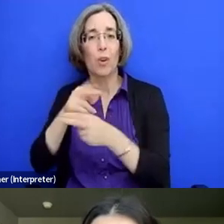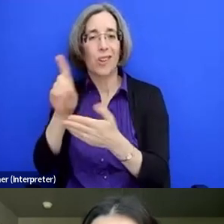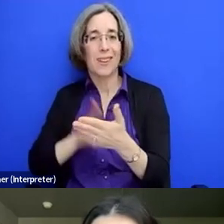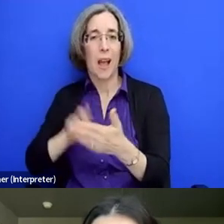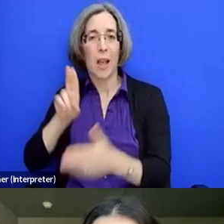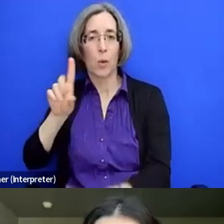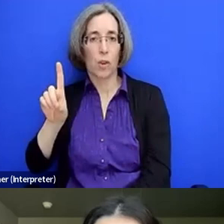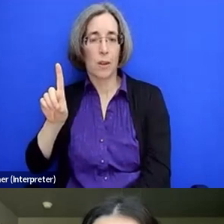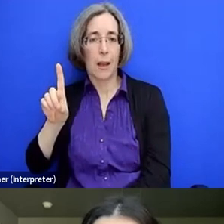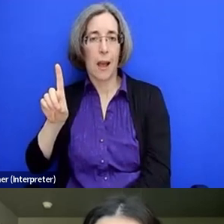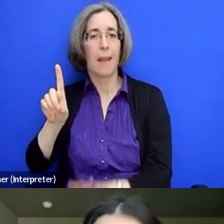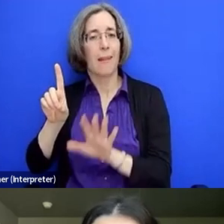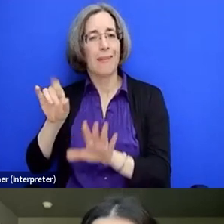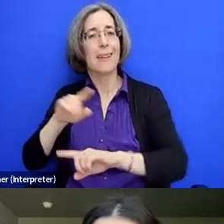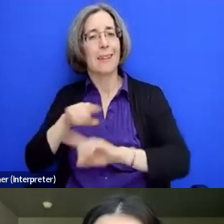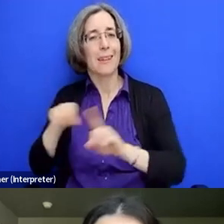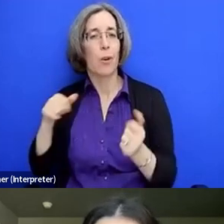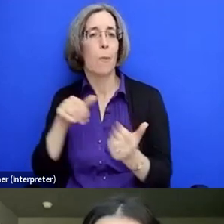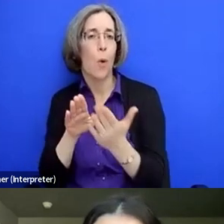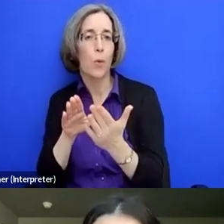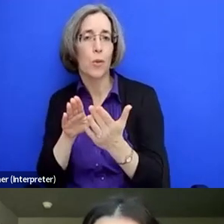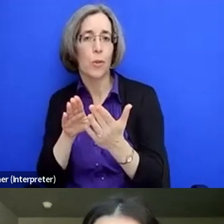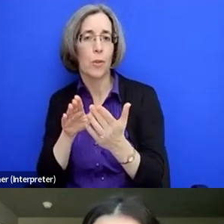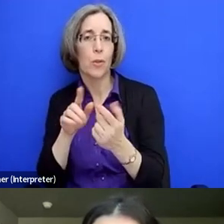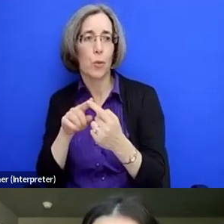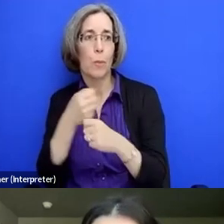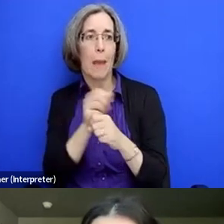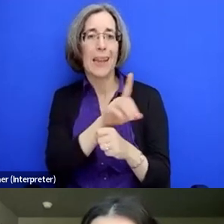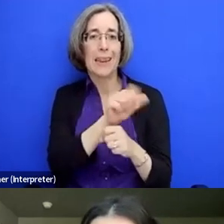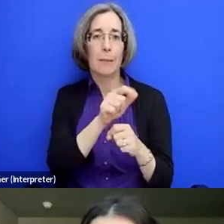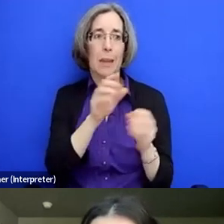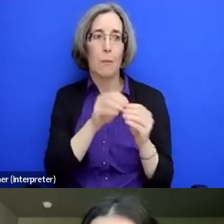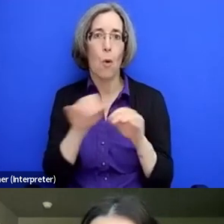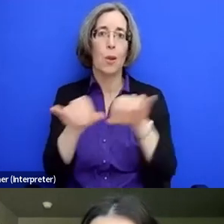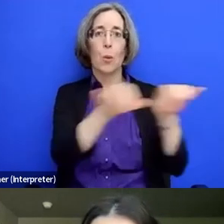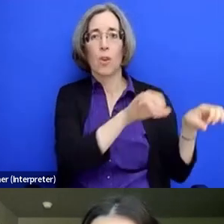is a different way of universalizing. And some of the